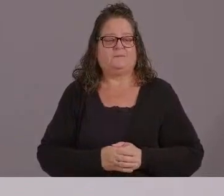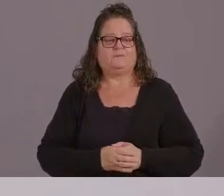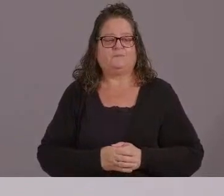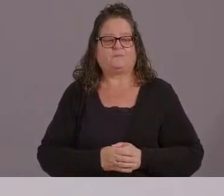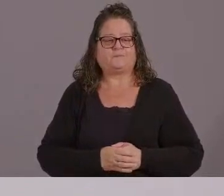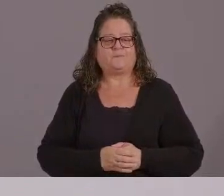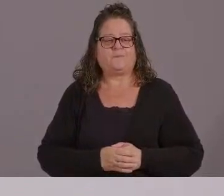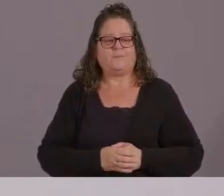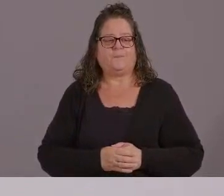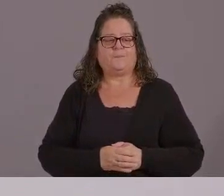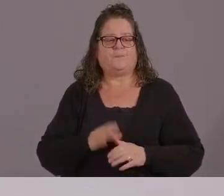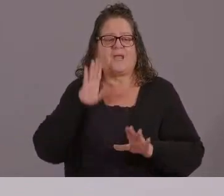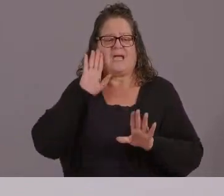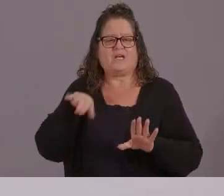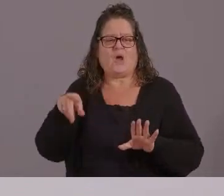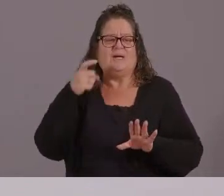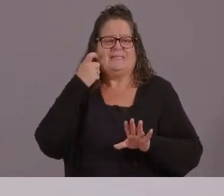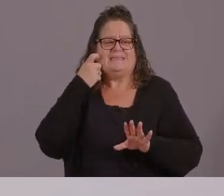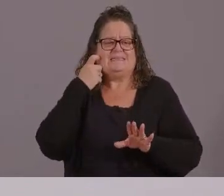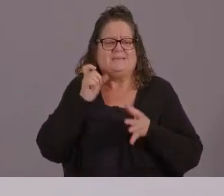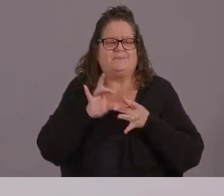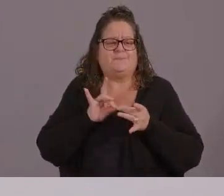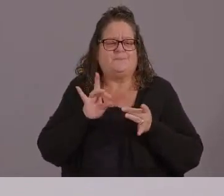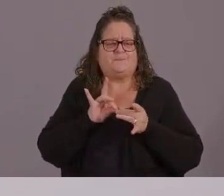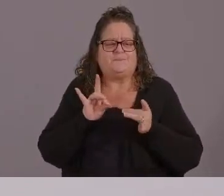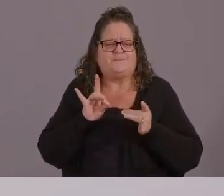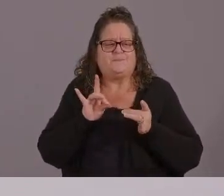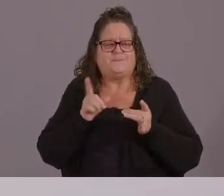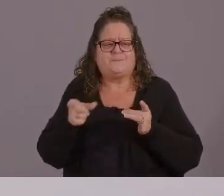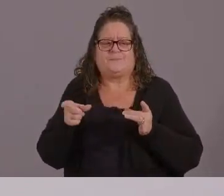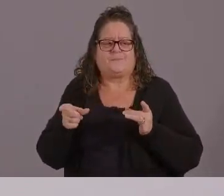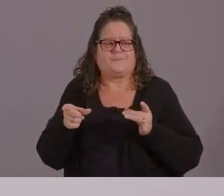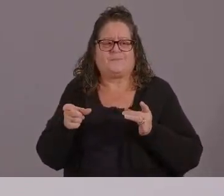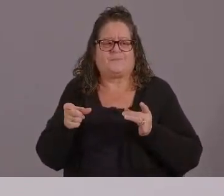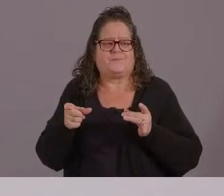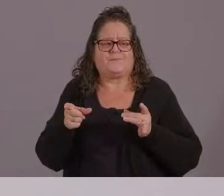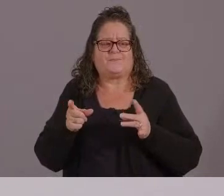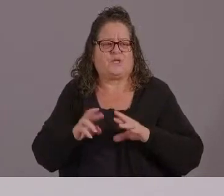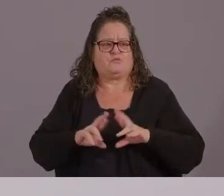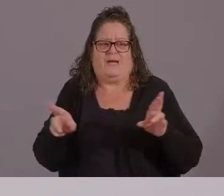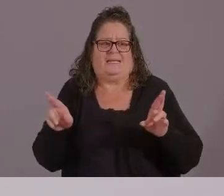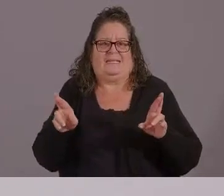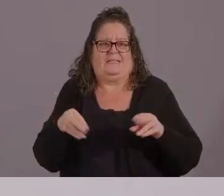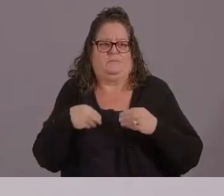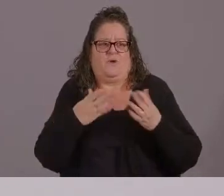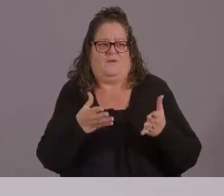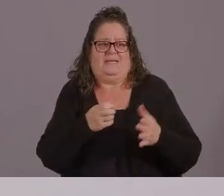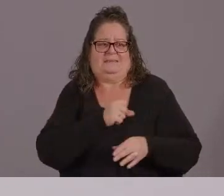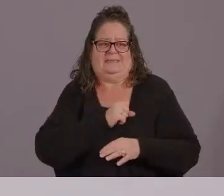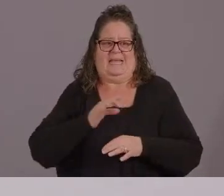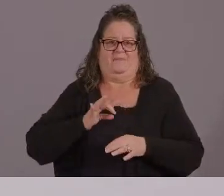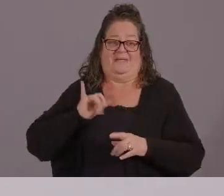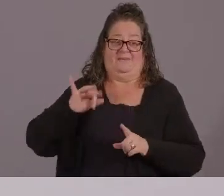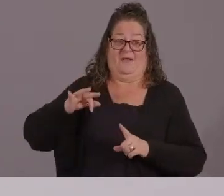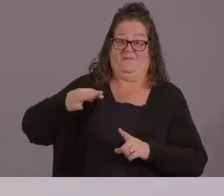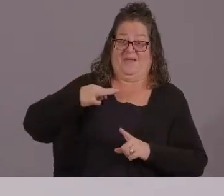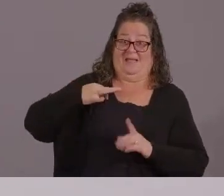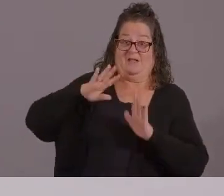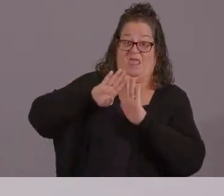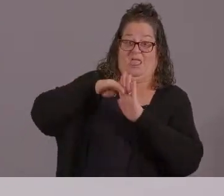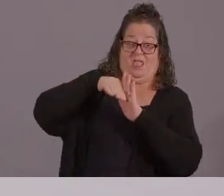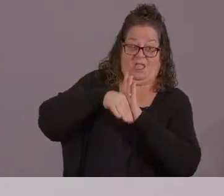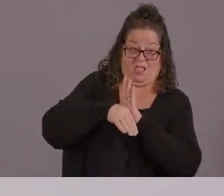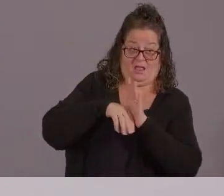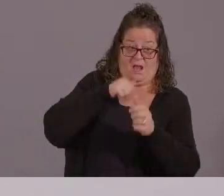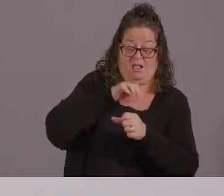that you will are ready to deploy staff if there are not enough volunteers. Just wanted to see